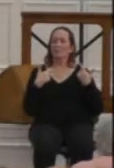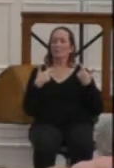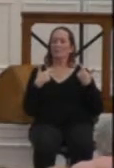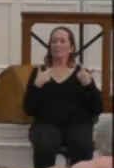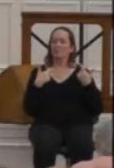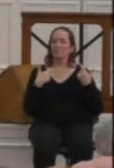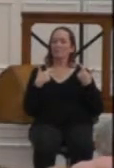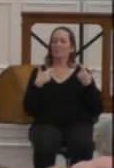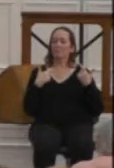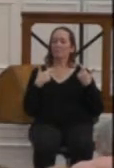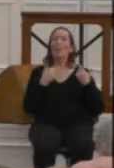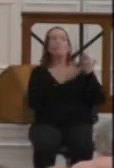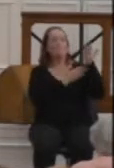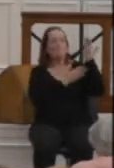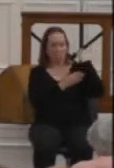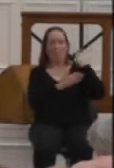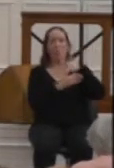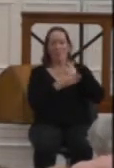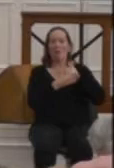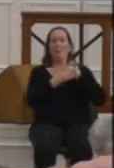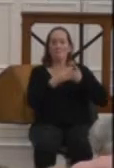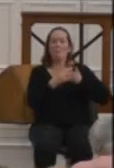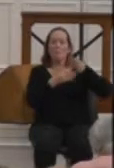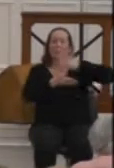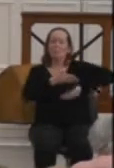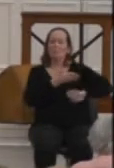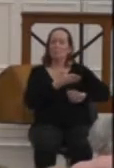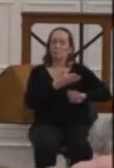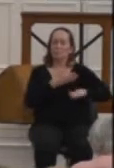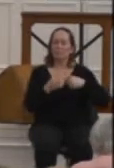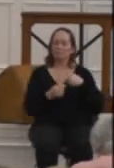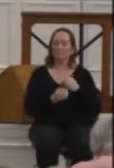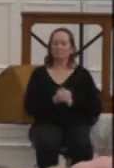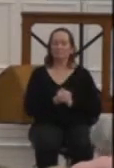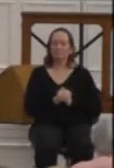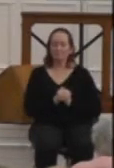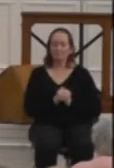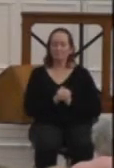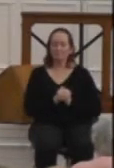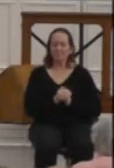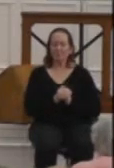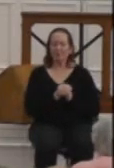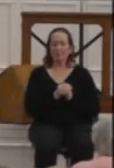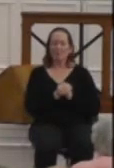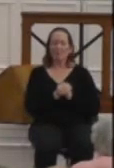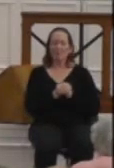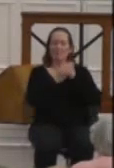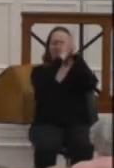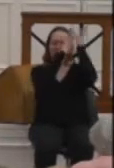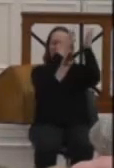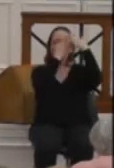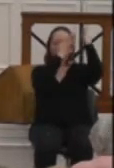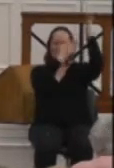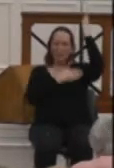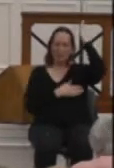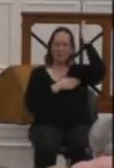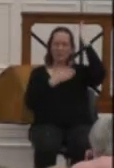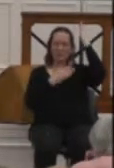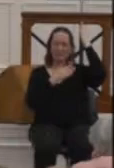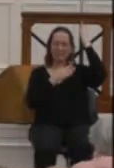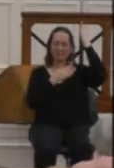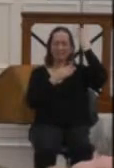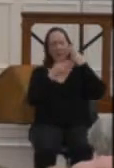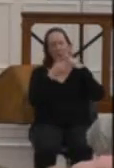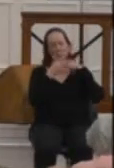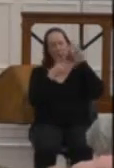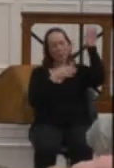not one of them. Would you pray with me? Father God, as we enter into your word this morning, as we talk about what you have